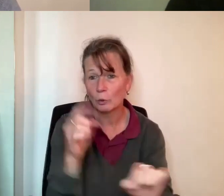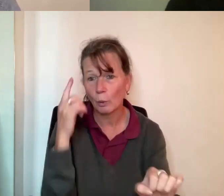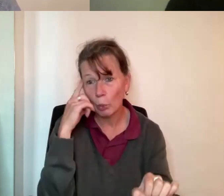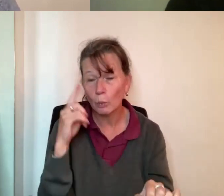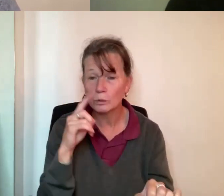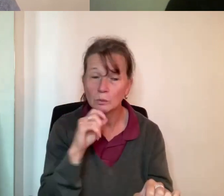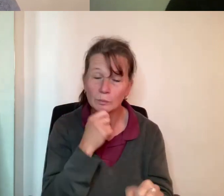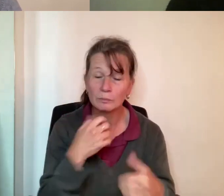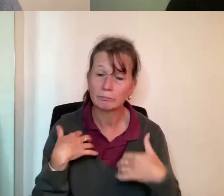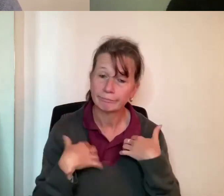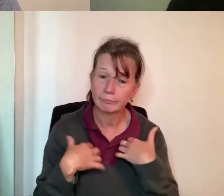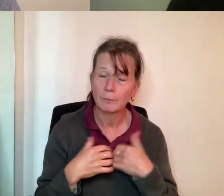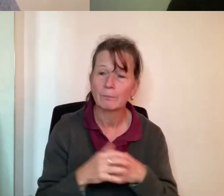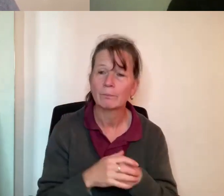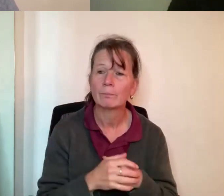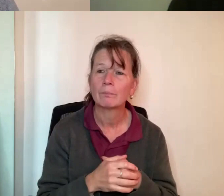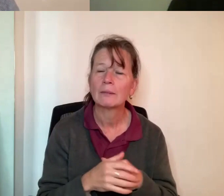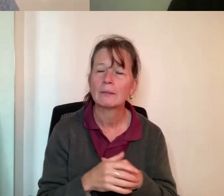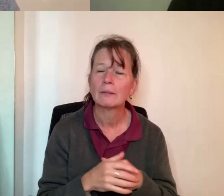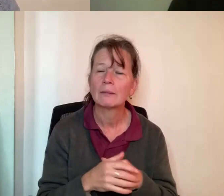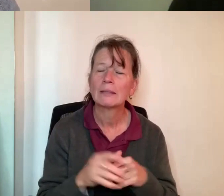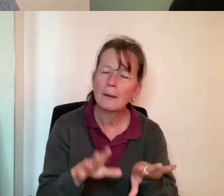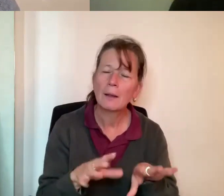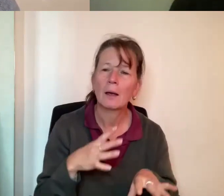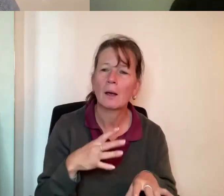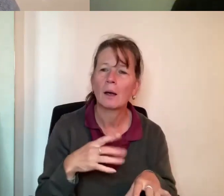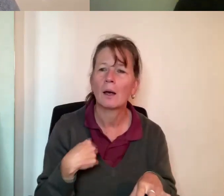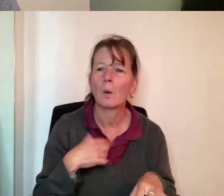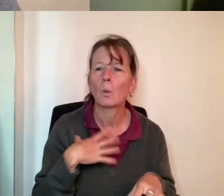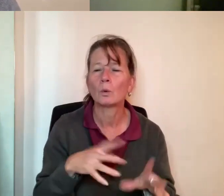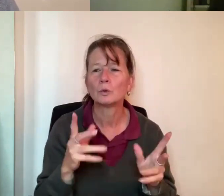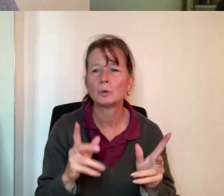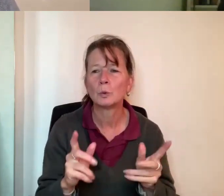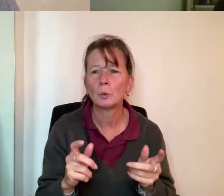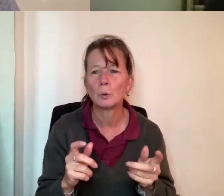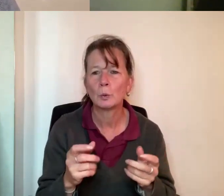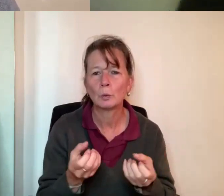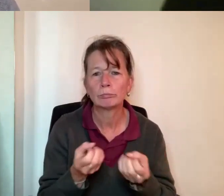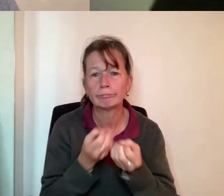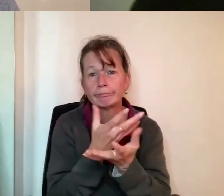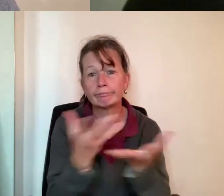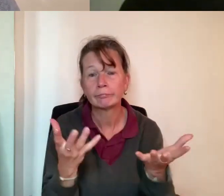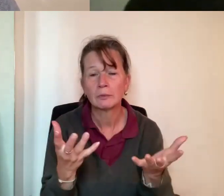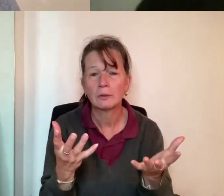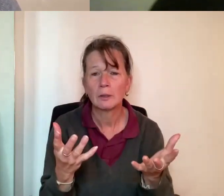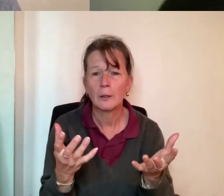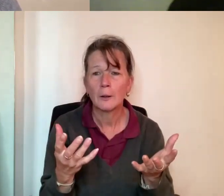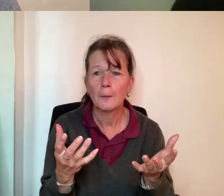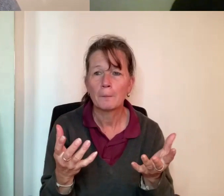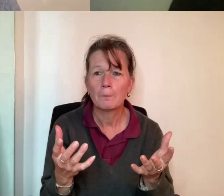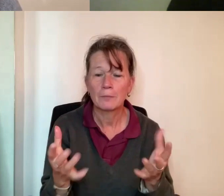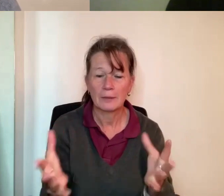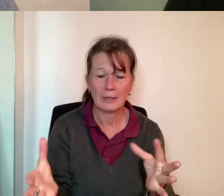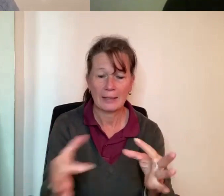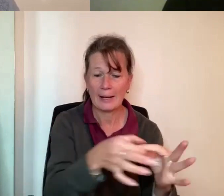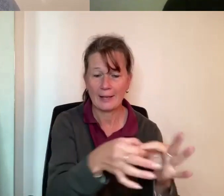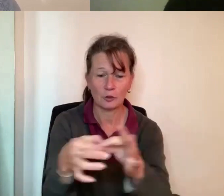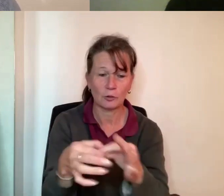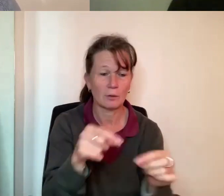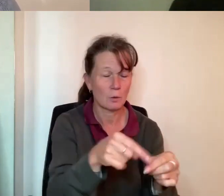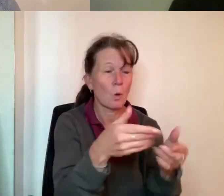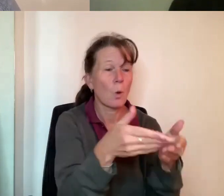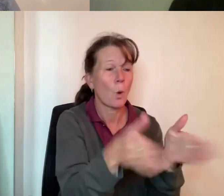Along the same lines, I wanted to bring up what you think the connection is between an open